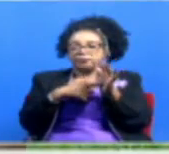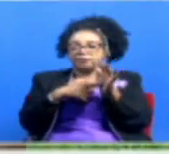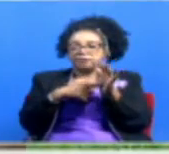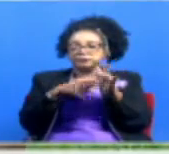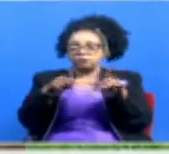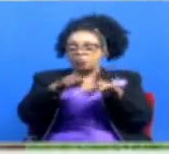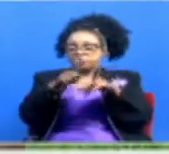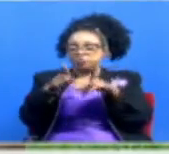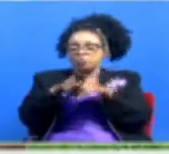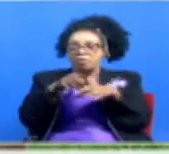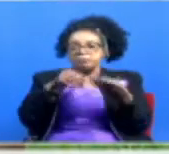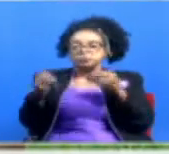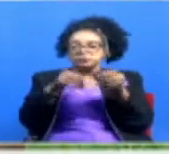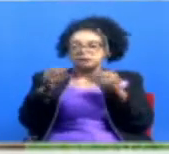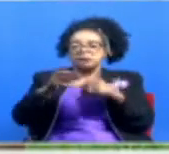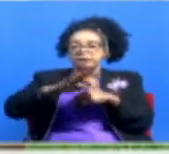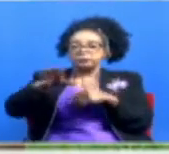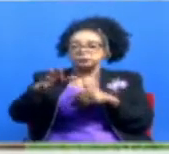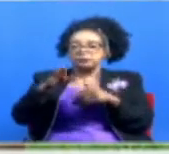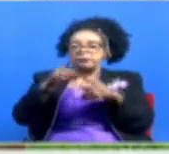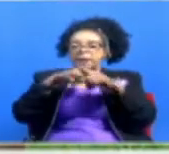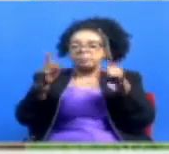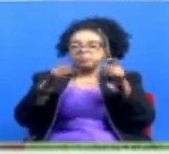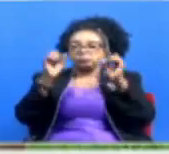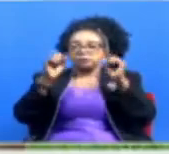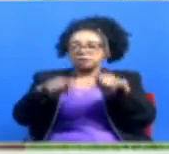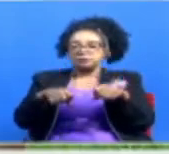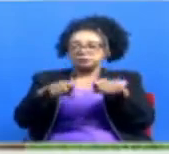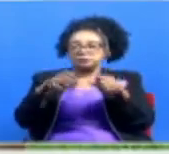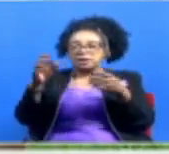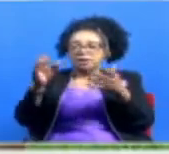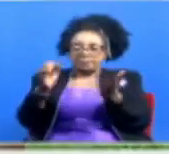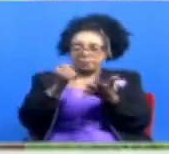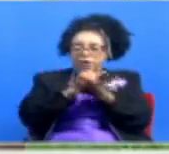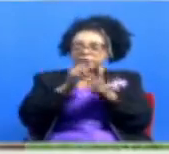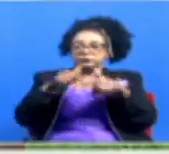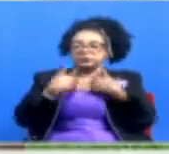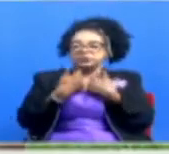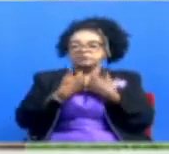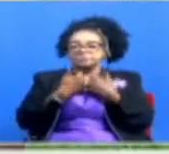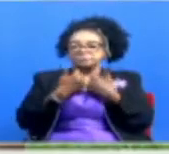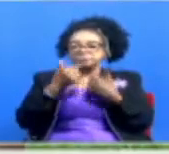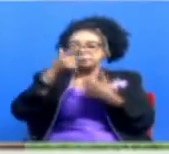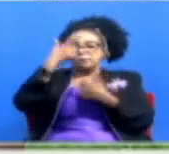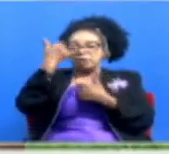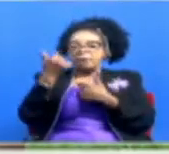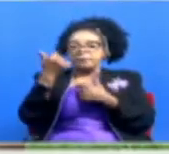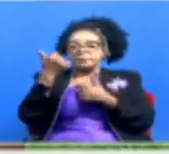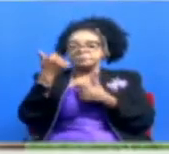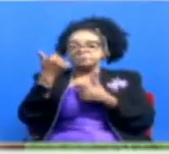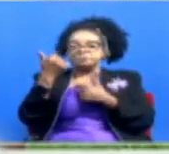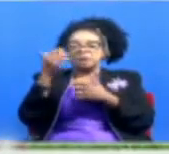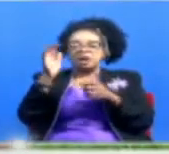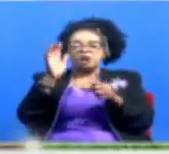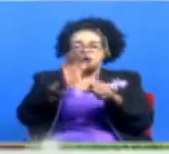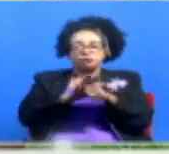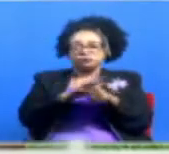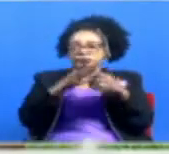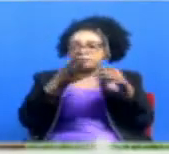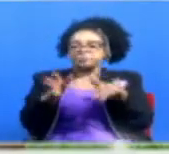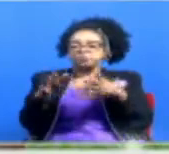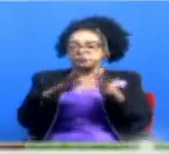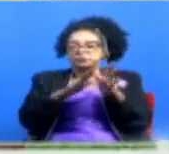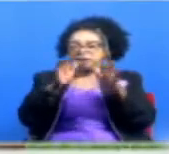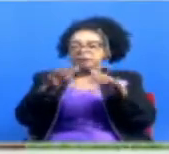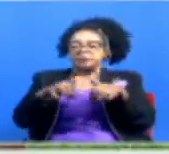the county of Busia that we can employ ourselves, because there are lots of opportunity in agribusiness,